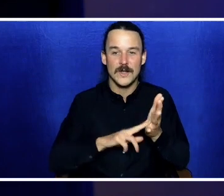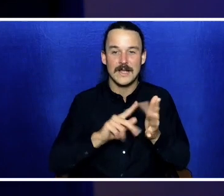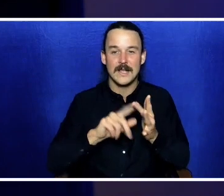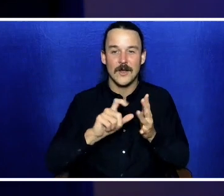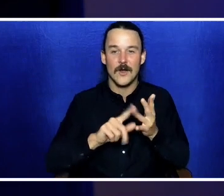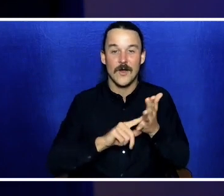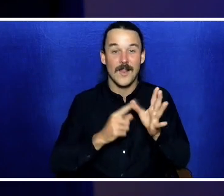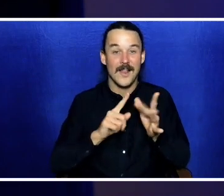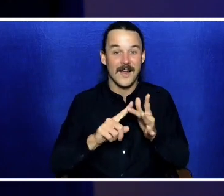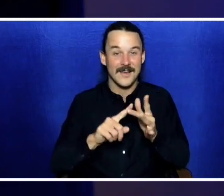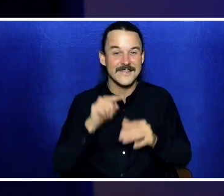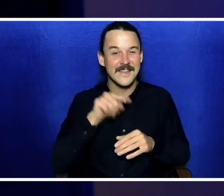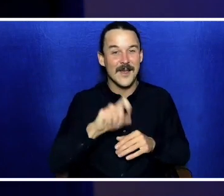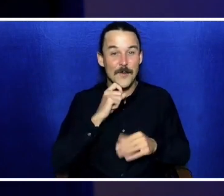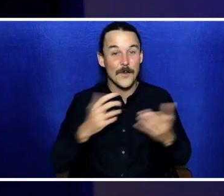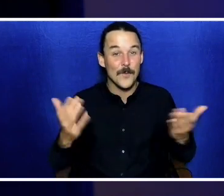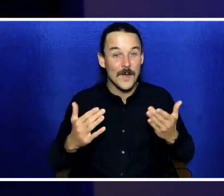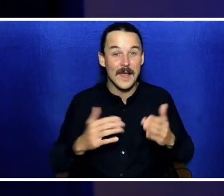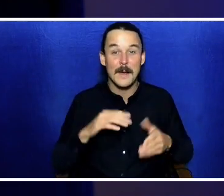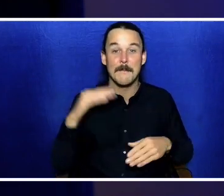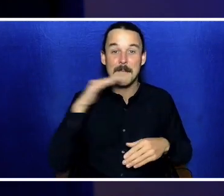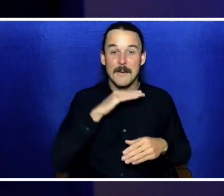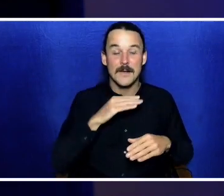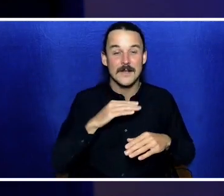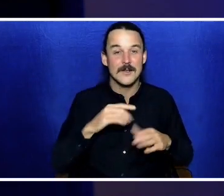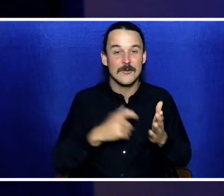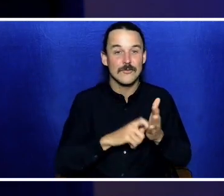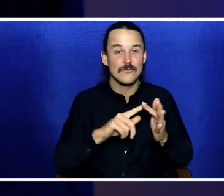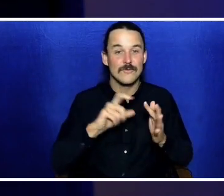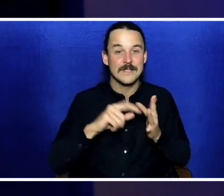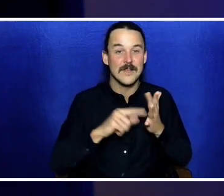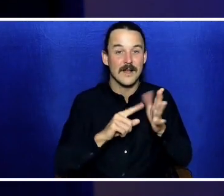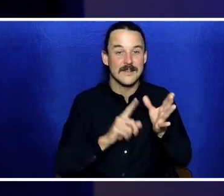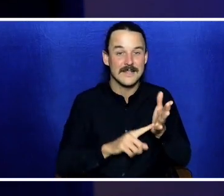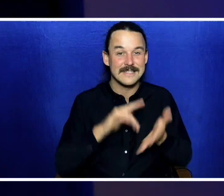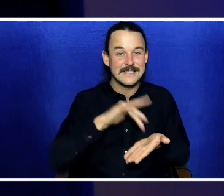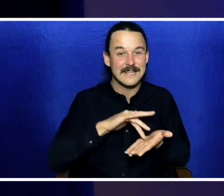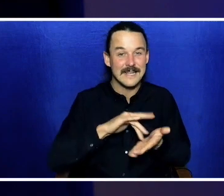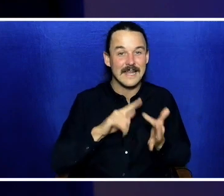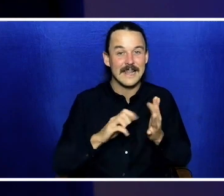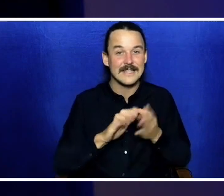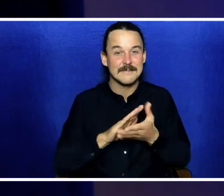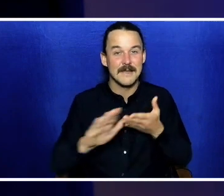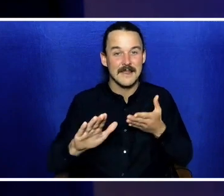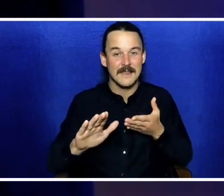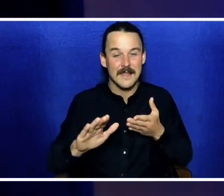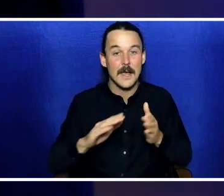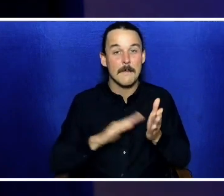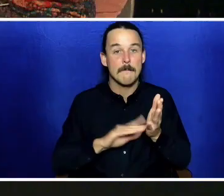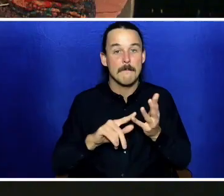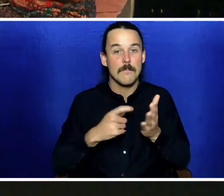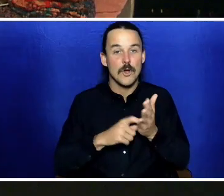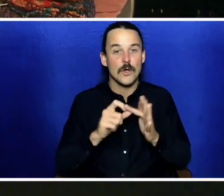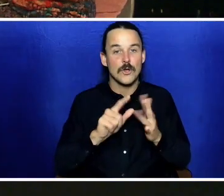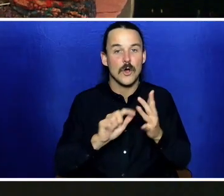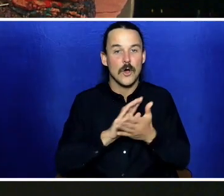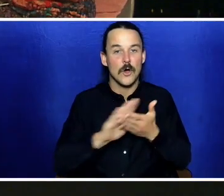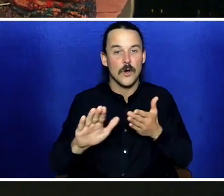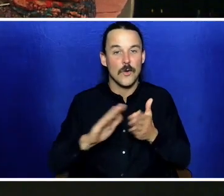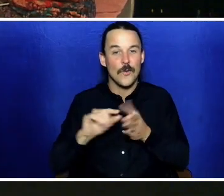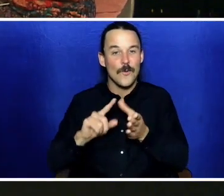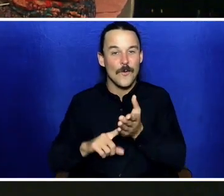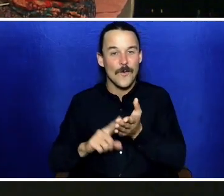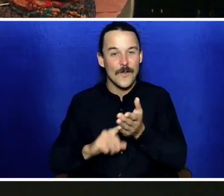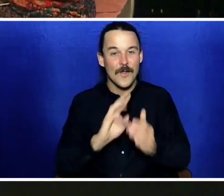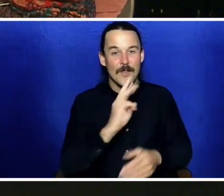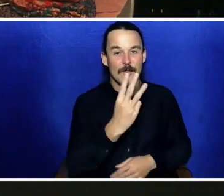will be performed at Melbourne Recital Centre's Elizabeth Murdoch Hall on the 3rd and 4th of December. Now that concludes season